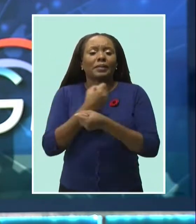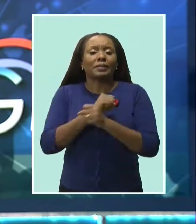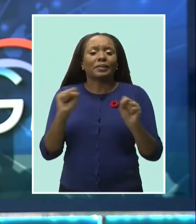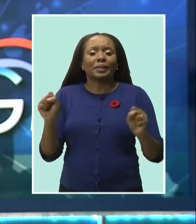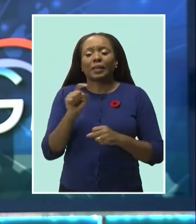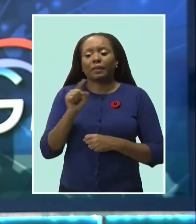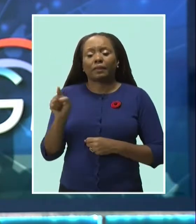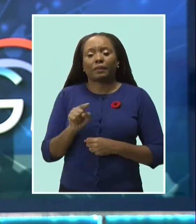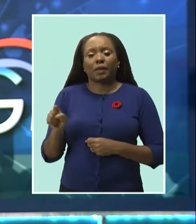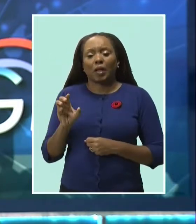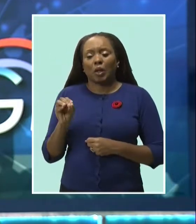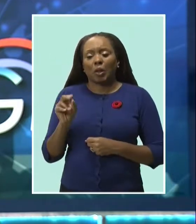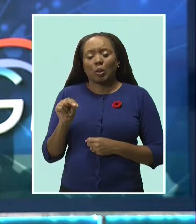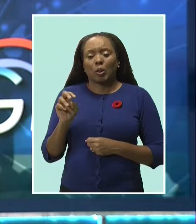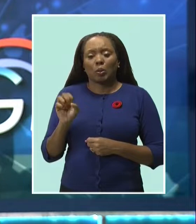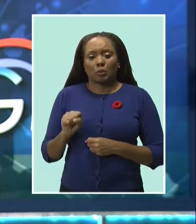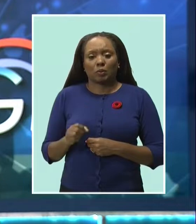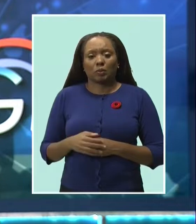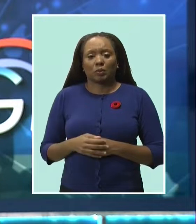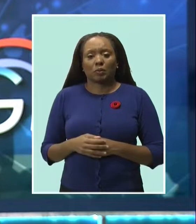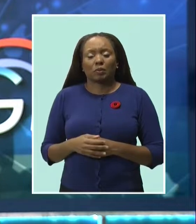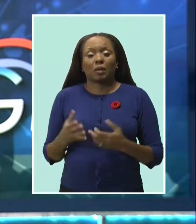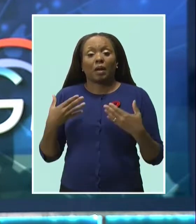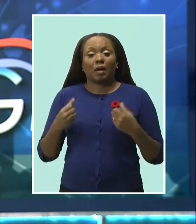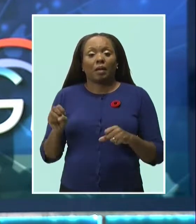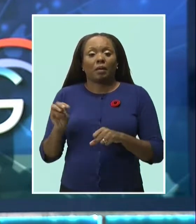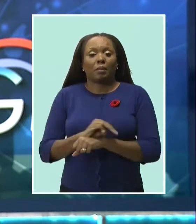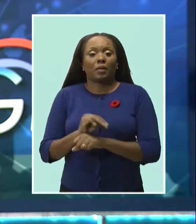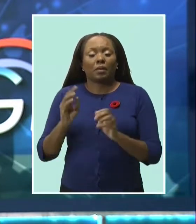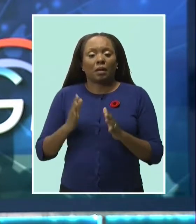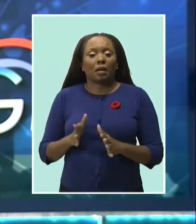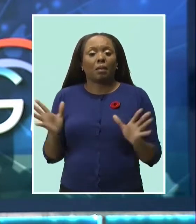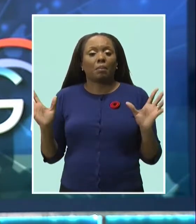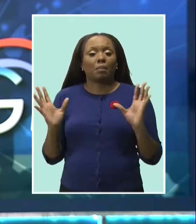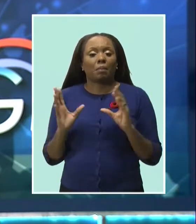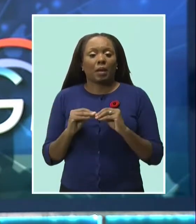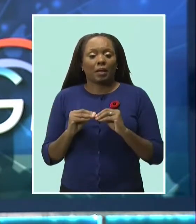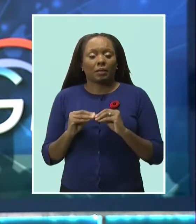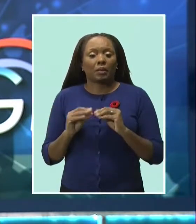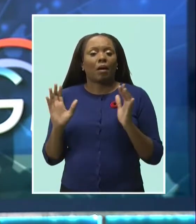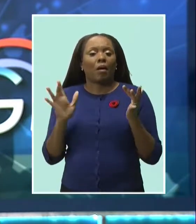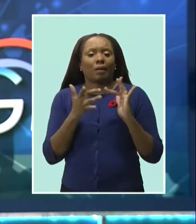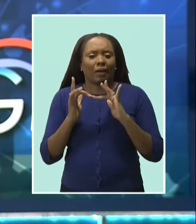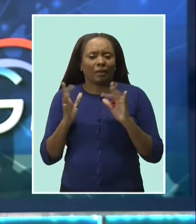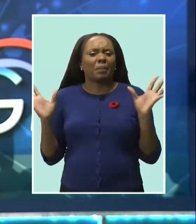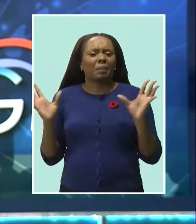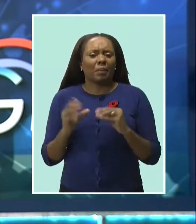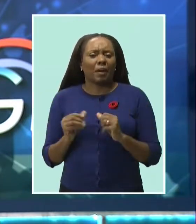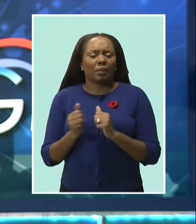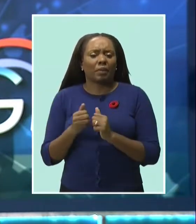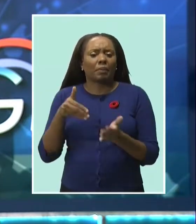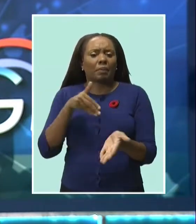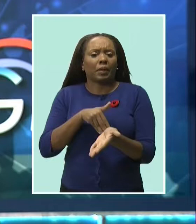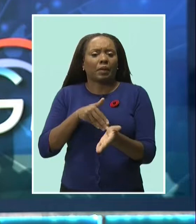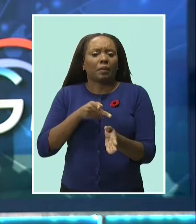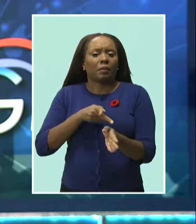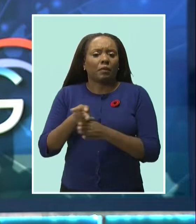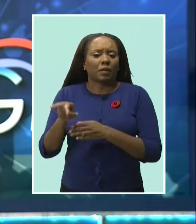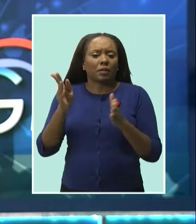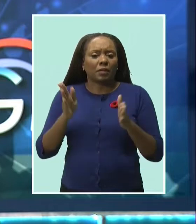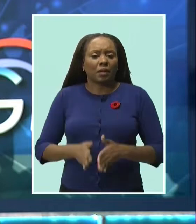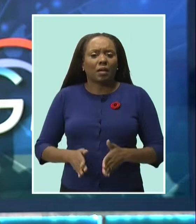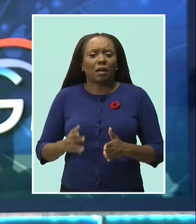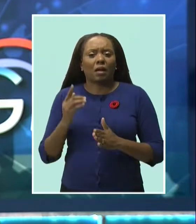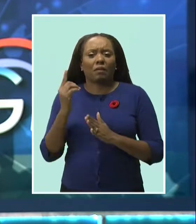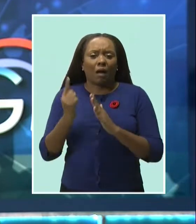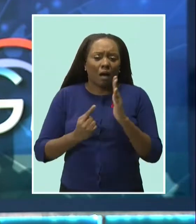Barbados. The news comes after the Health Minister, Lieutenant Colonel Jeffrey Bostic, met virtually with medical professionals for hours